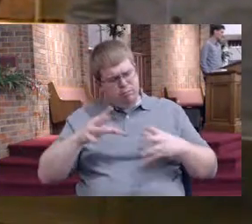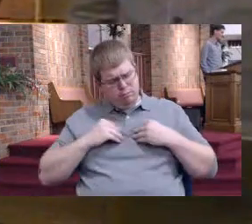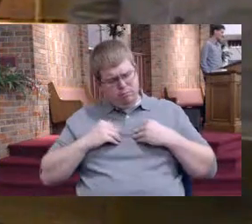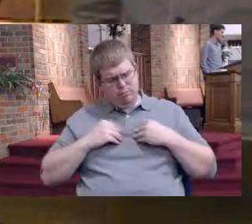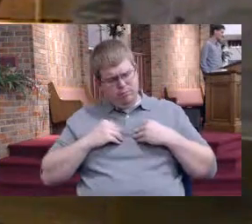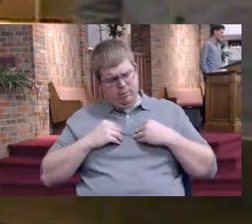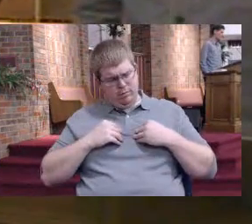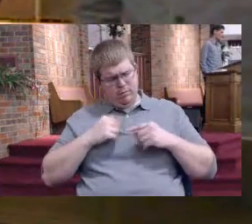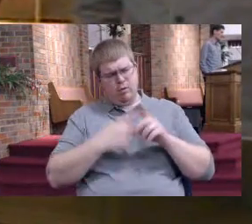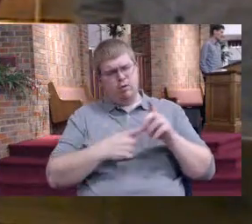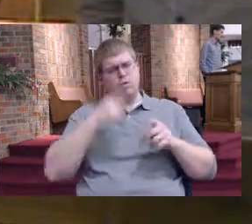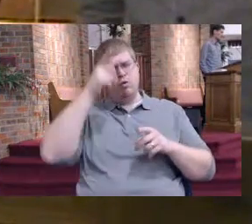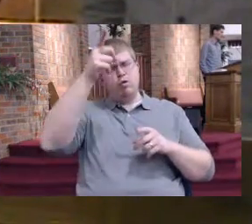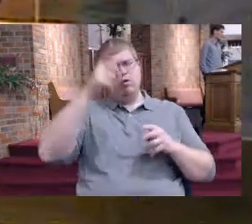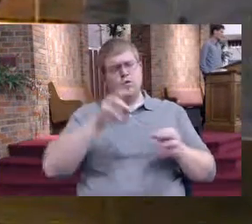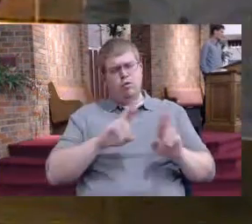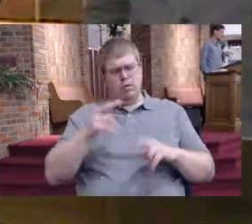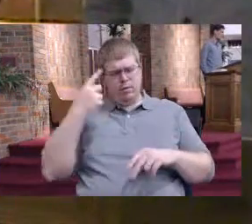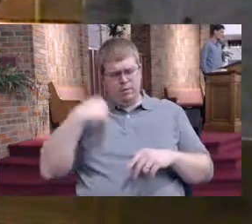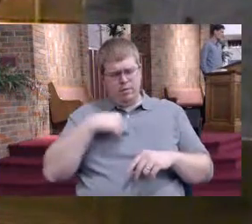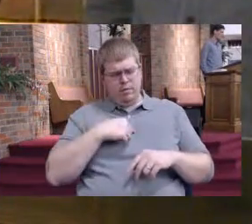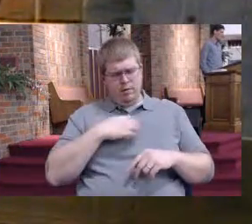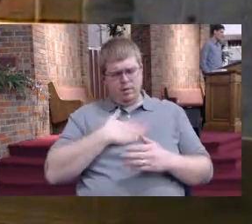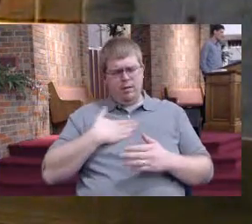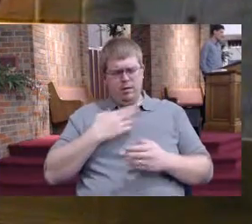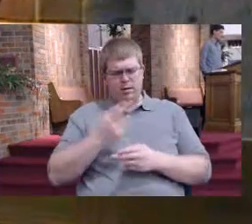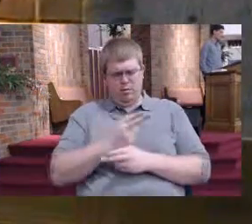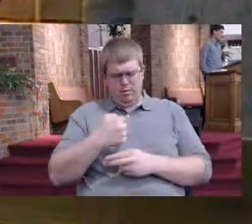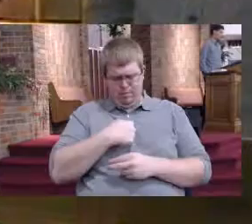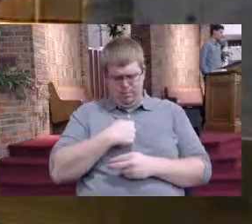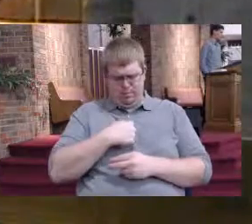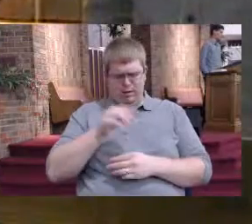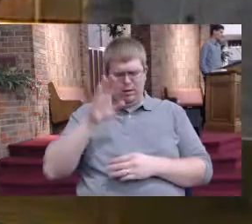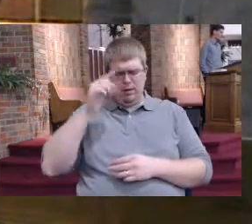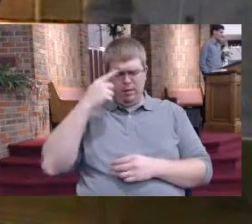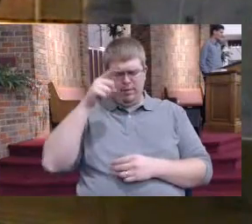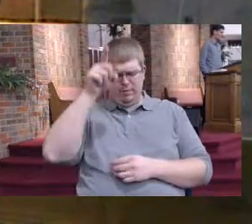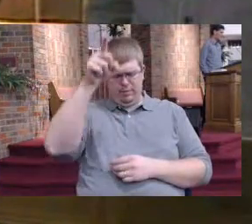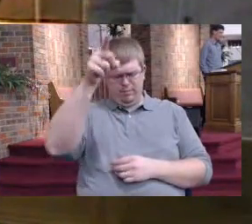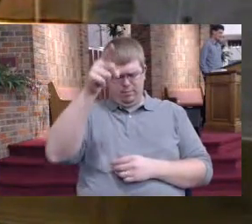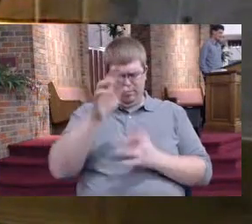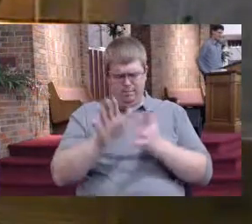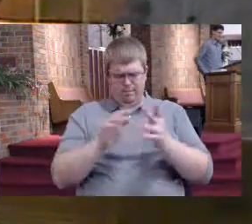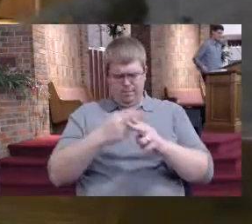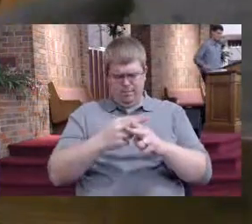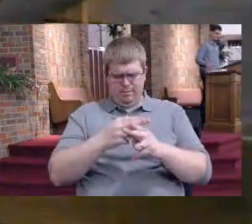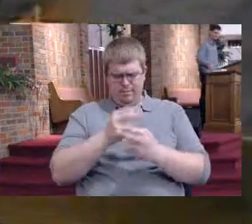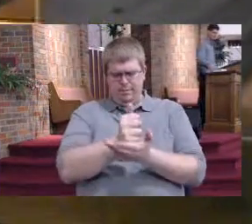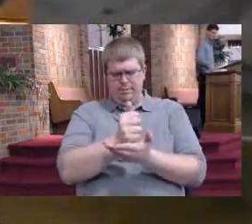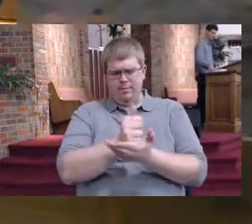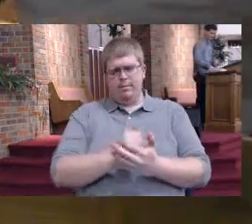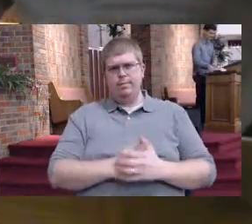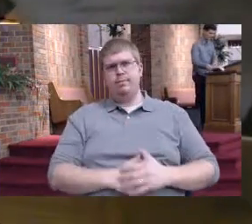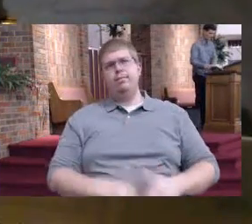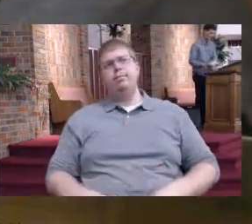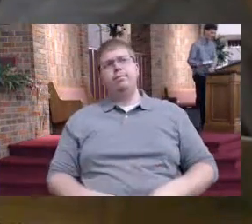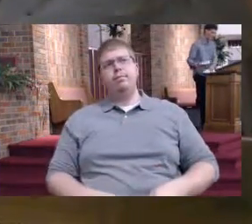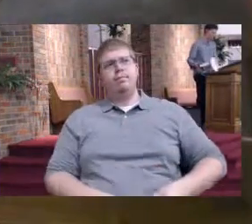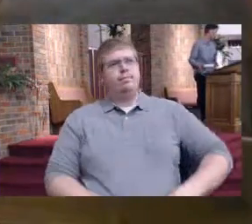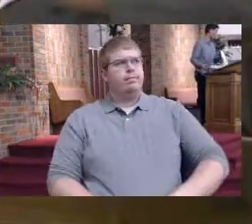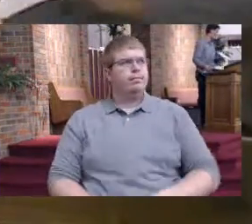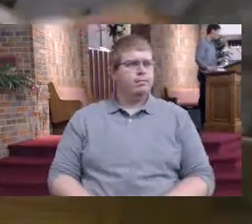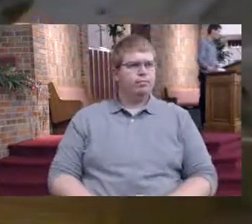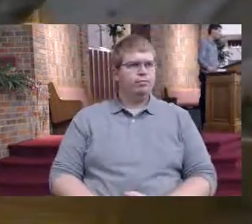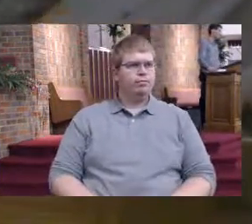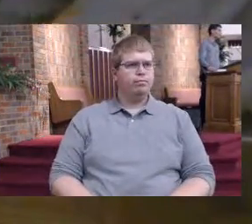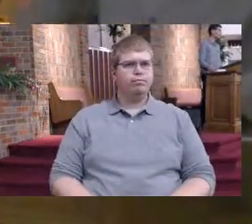what you have ready for us tonight. And please use me as your instrument. In Jesus' name, amen.